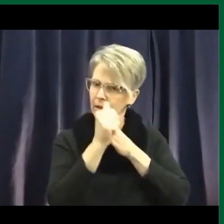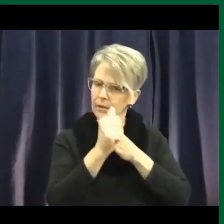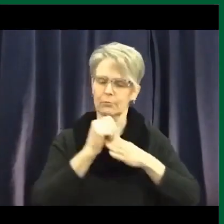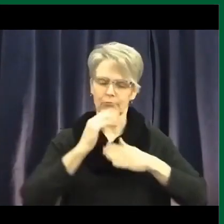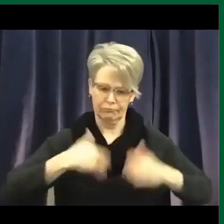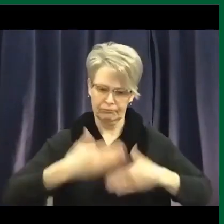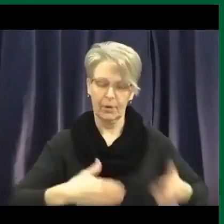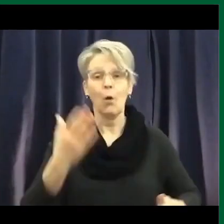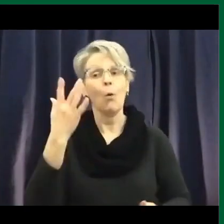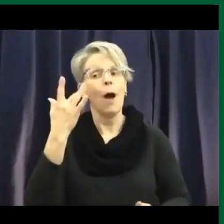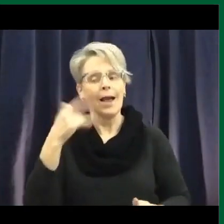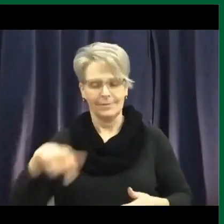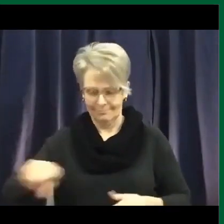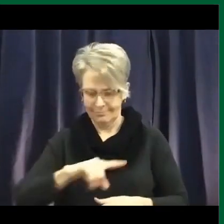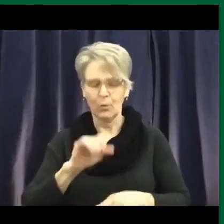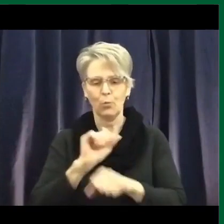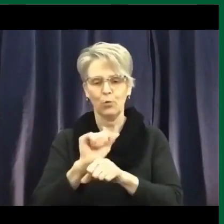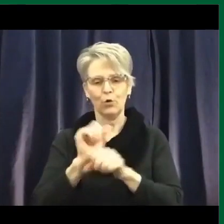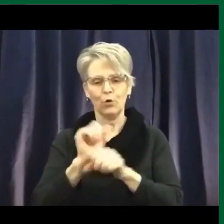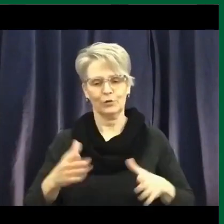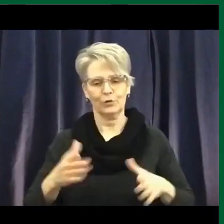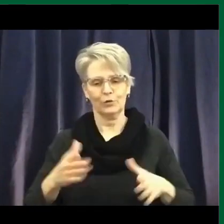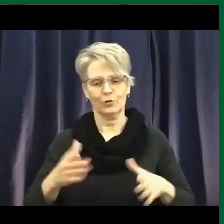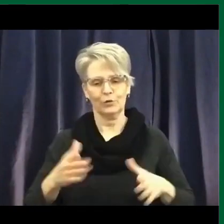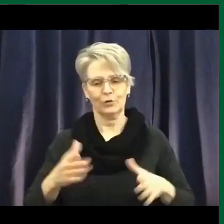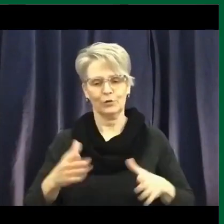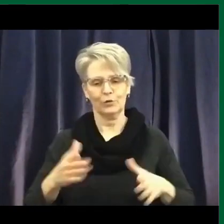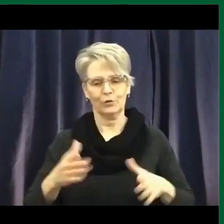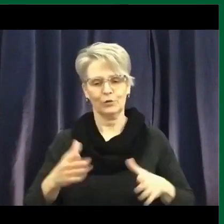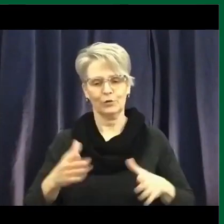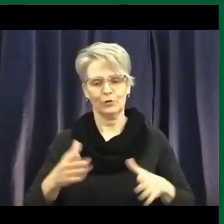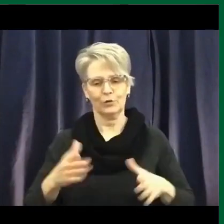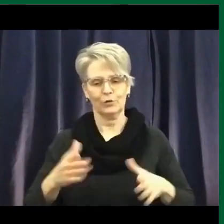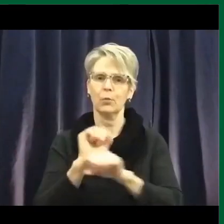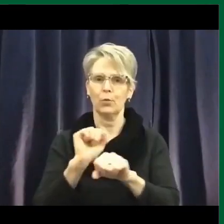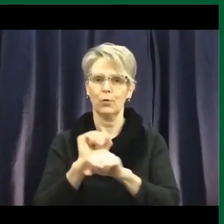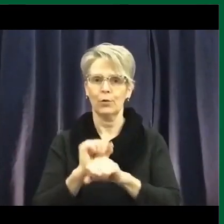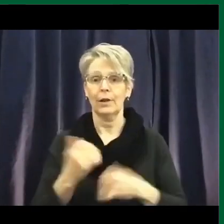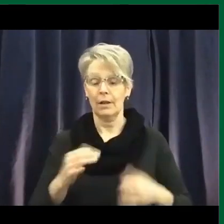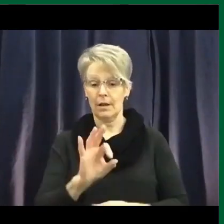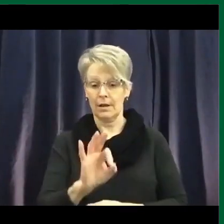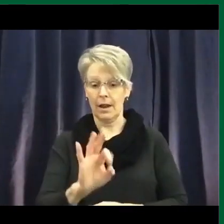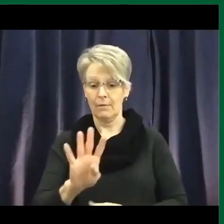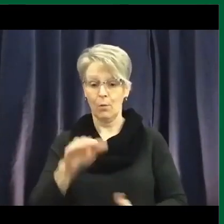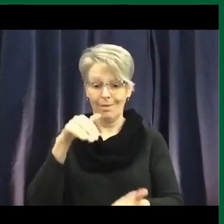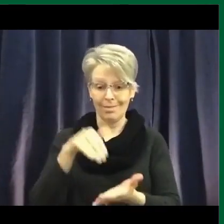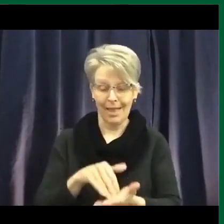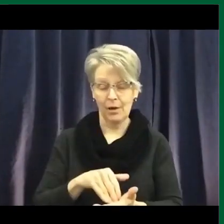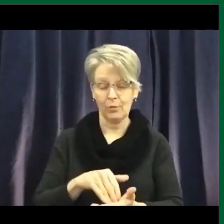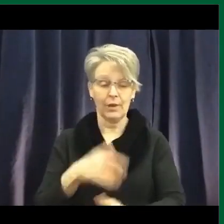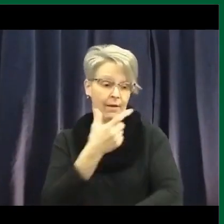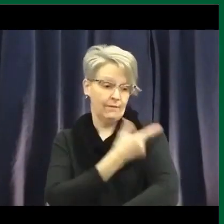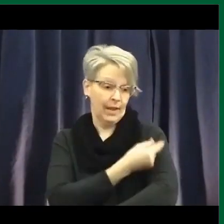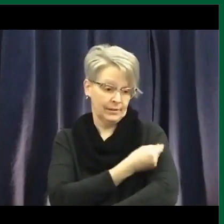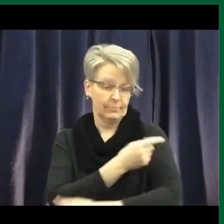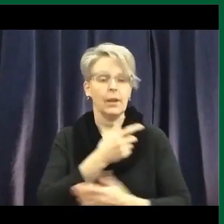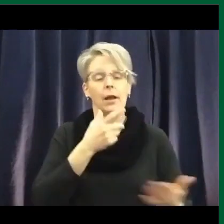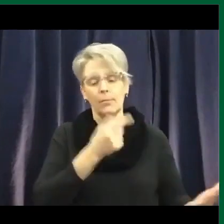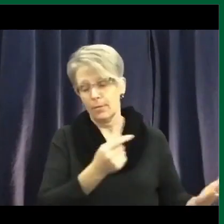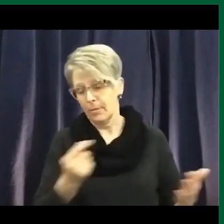great work of our frontline healthcare workers. Now, nearly 94,000 COVID-19 vaccines have been administered